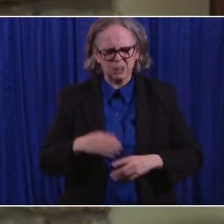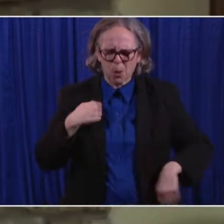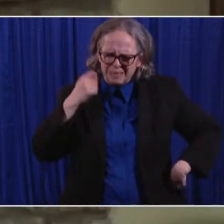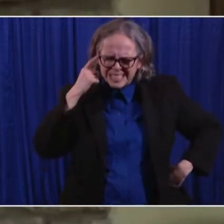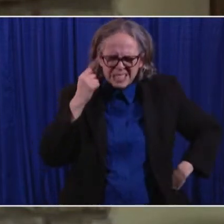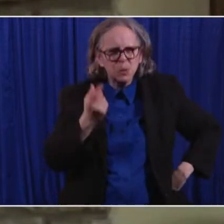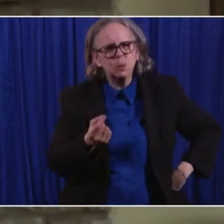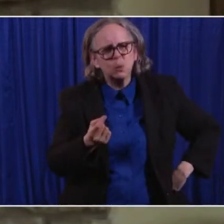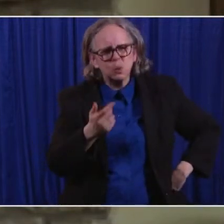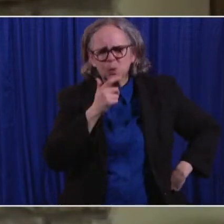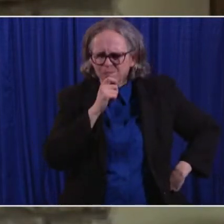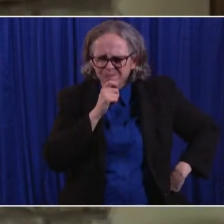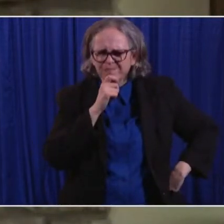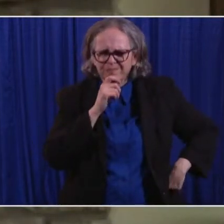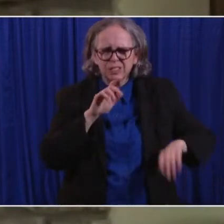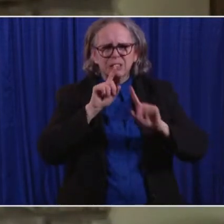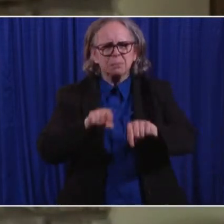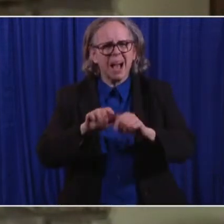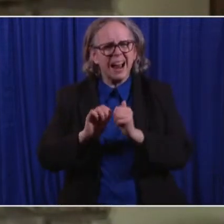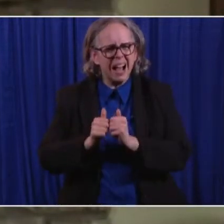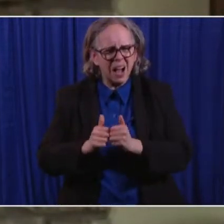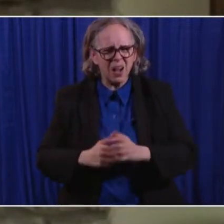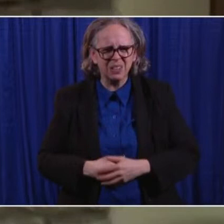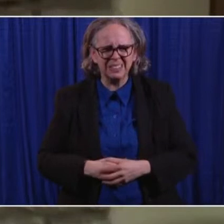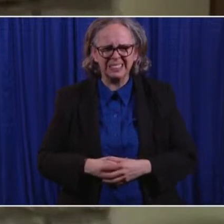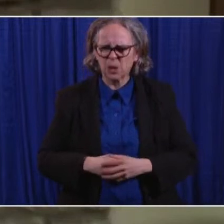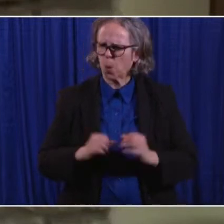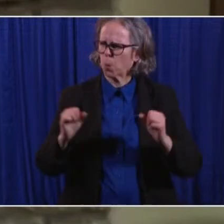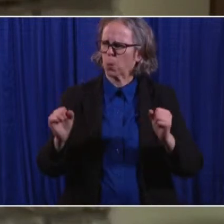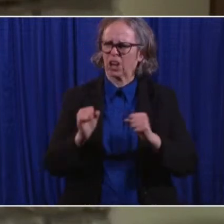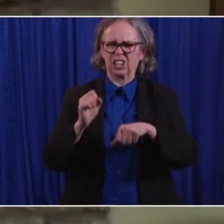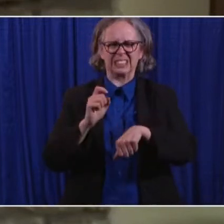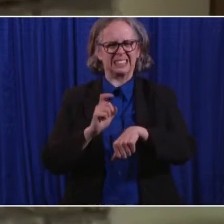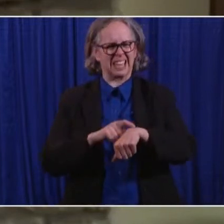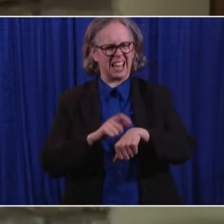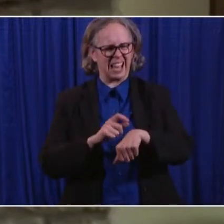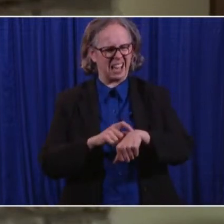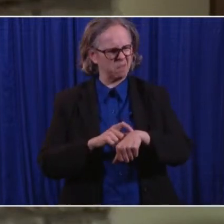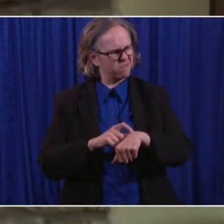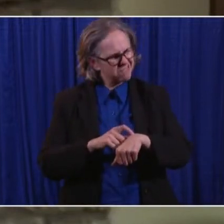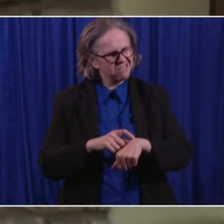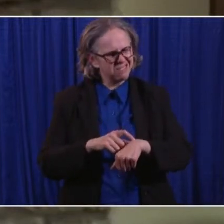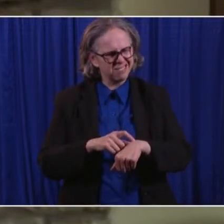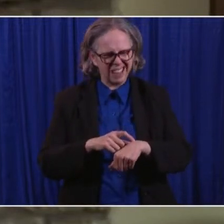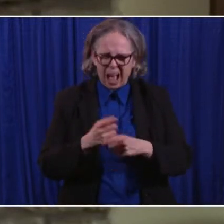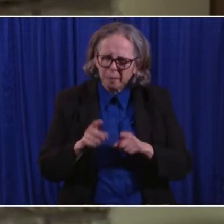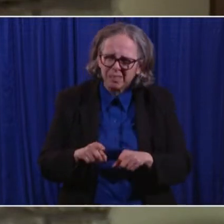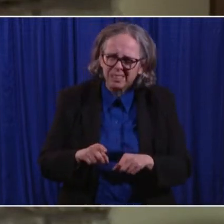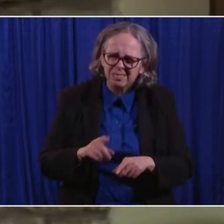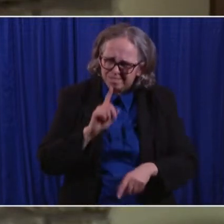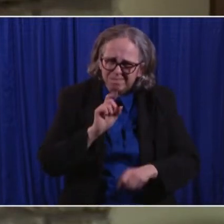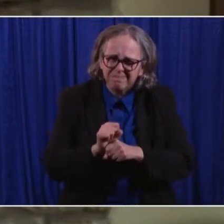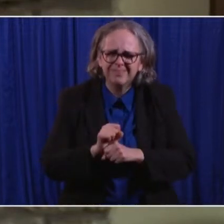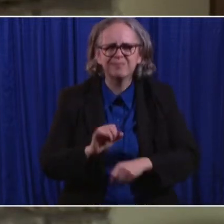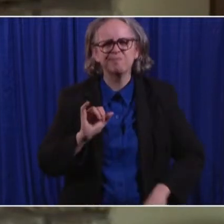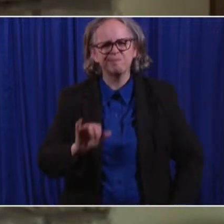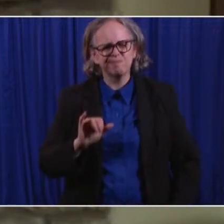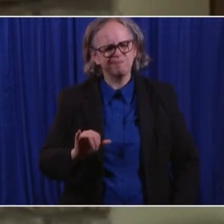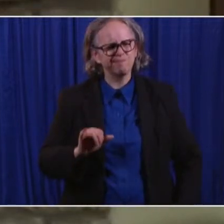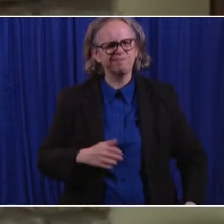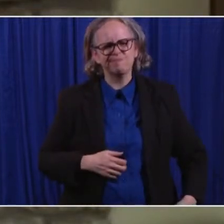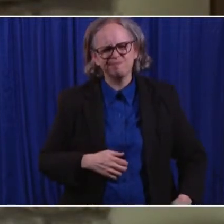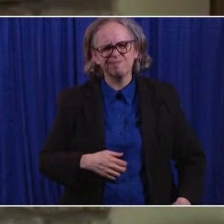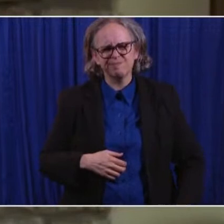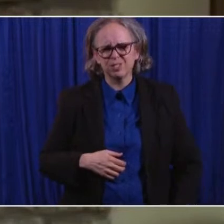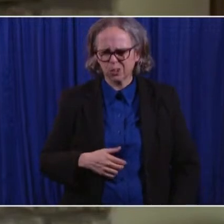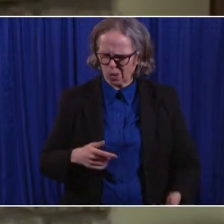is occurring during the winter, that we're probably getting more people, Ohio citizens, vaccinated in other states,